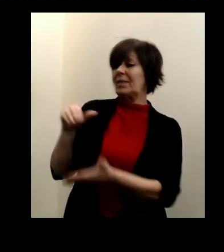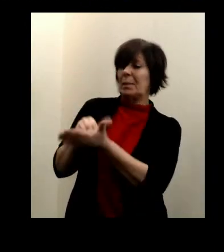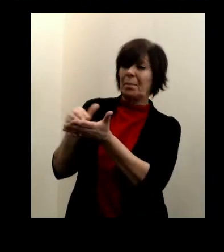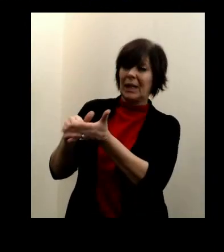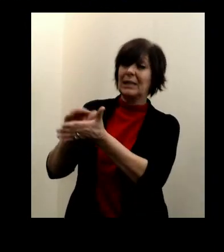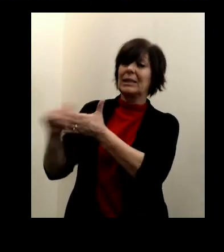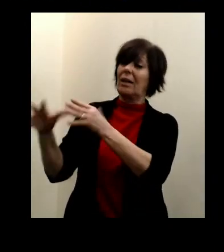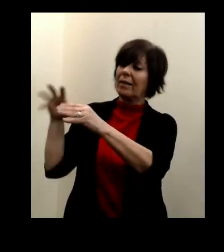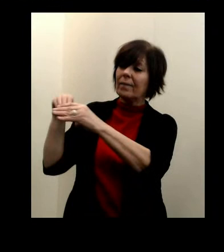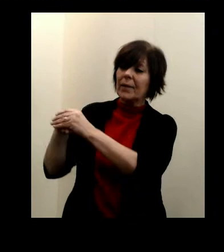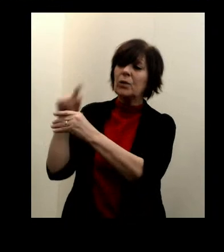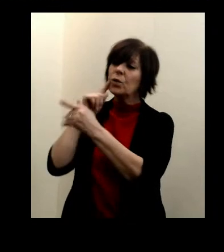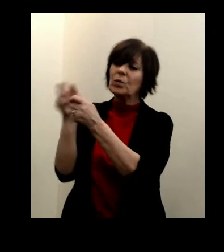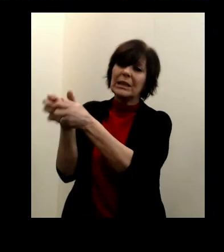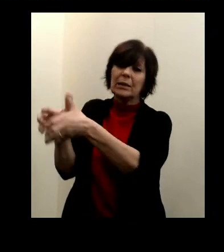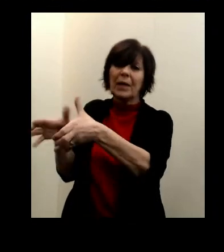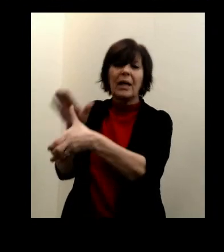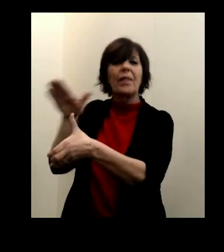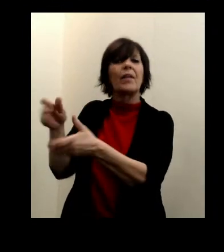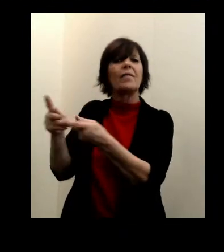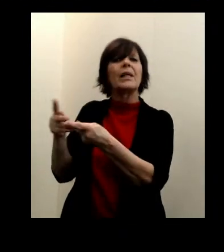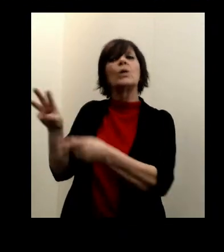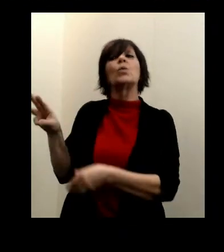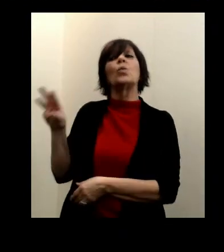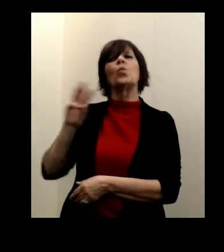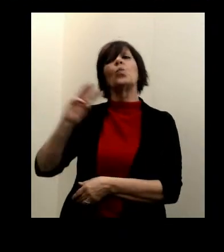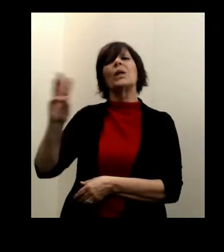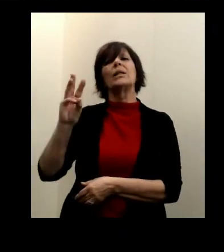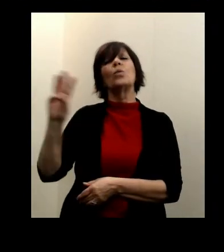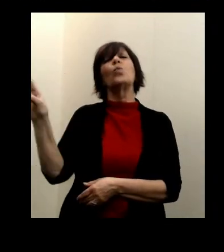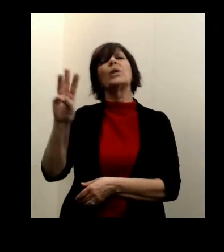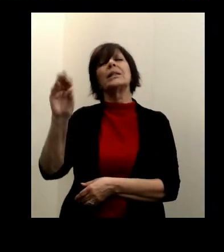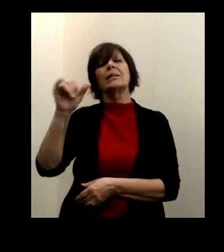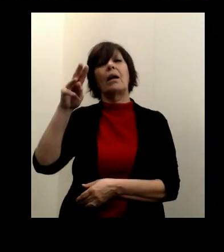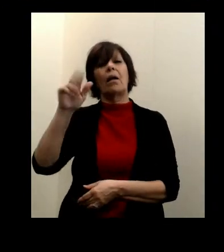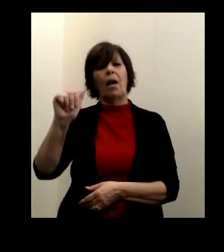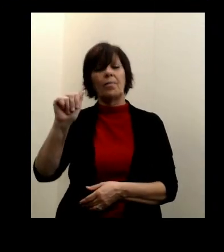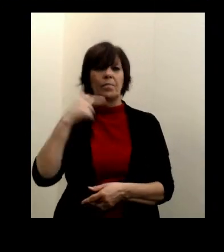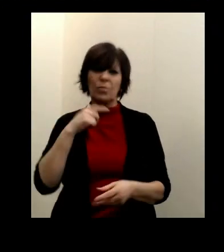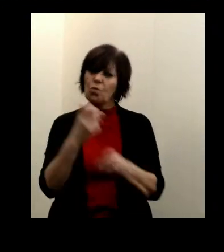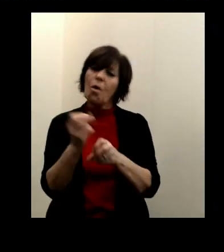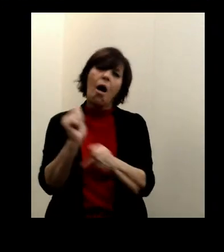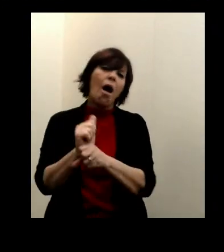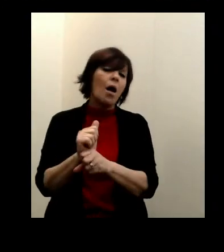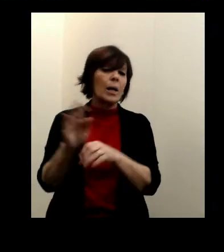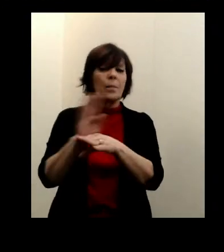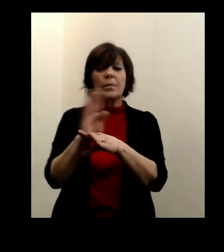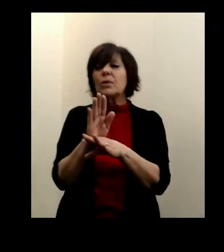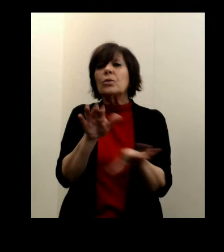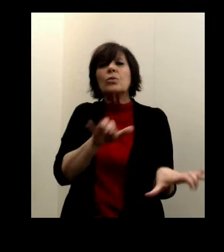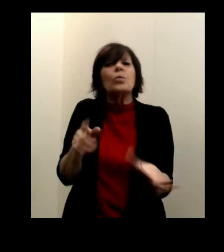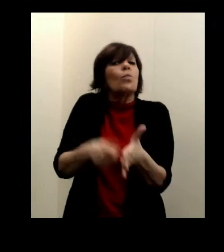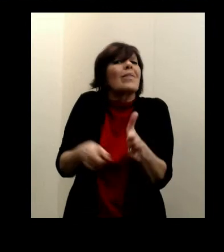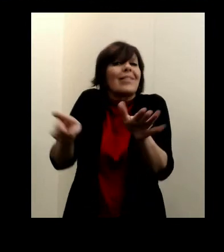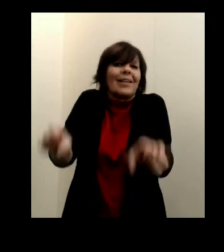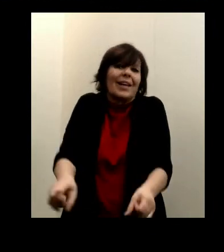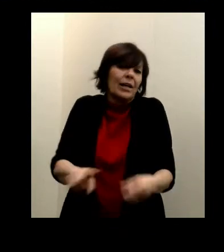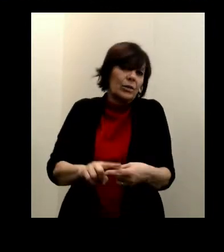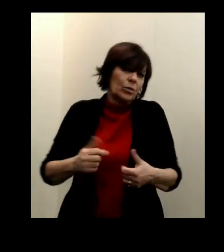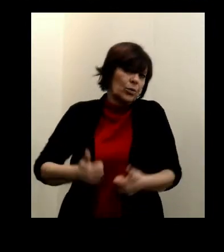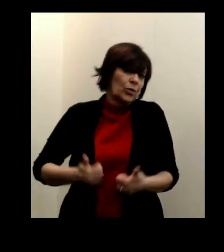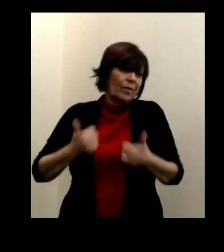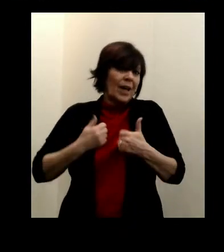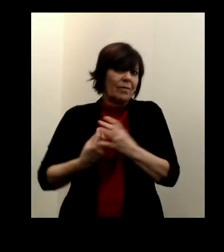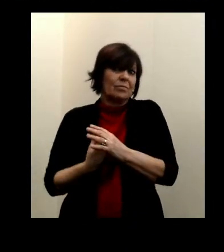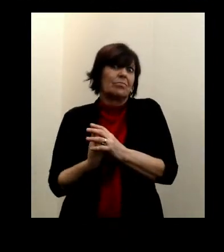to expand their facilities in West Seneca. So we've been working very hard, and businesses are doing what they can to not only survive but